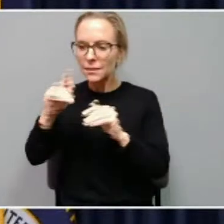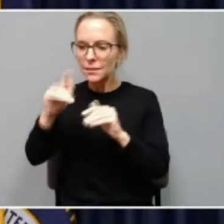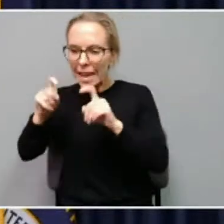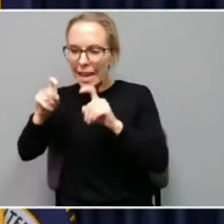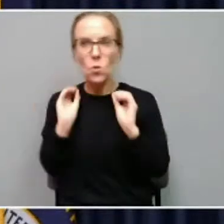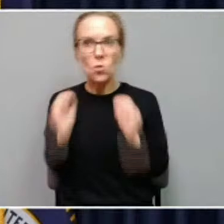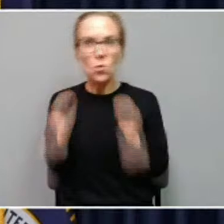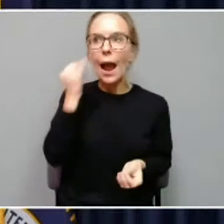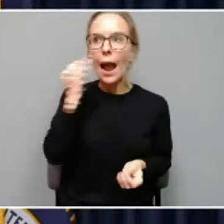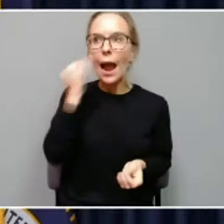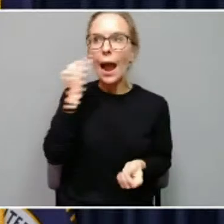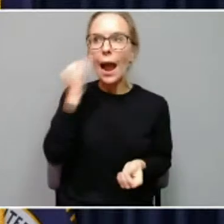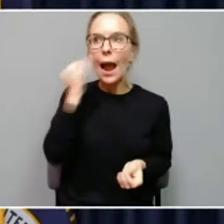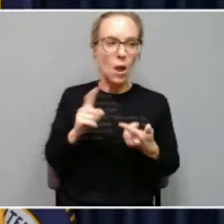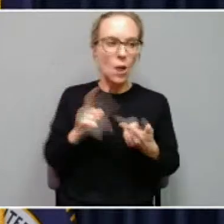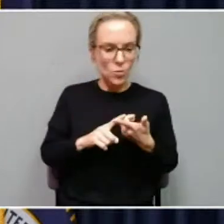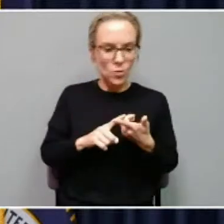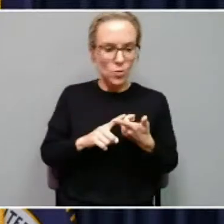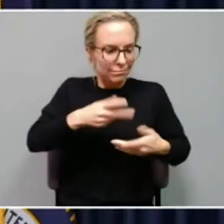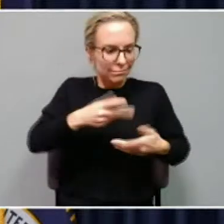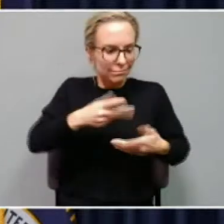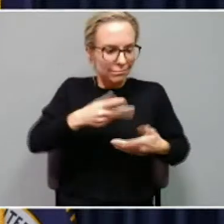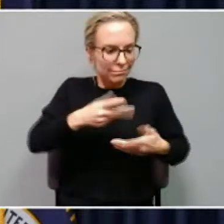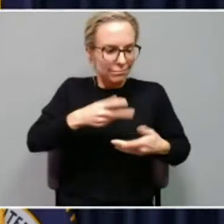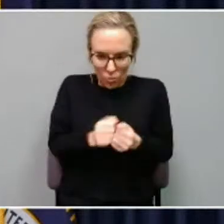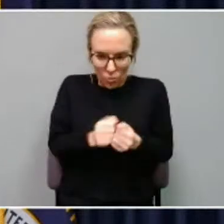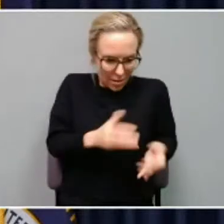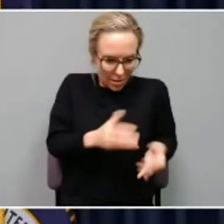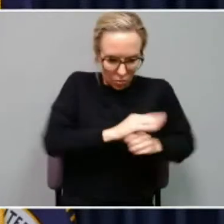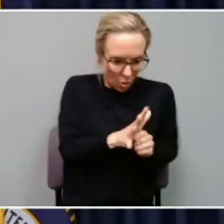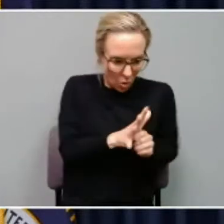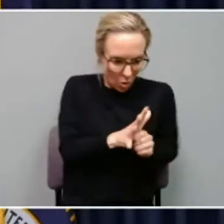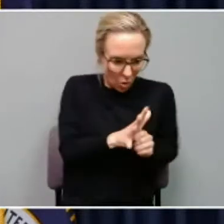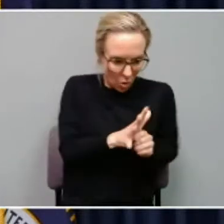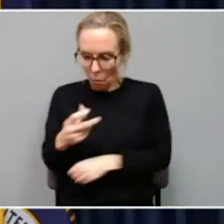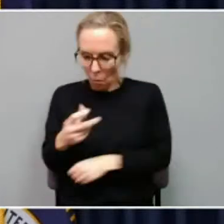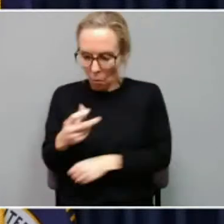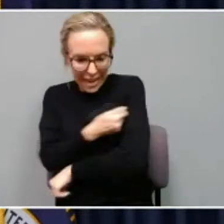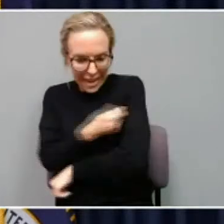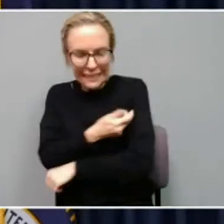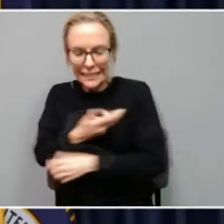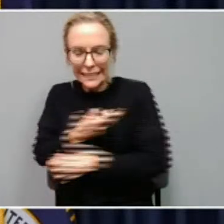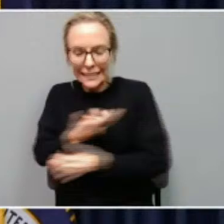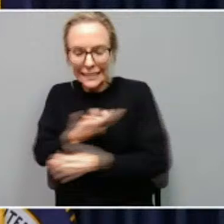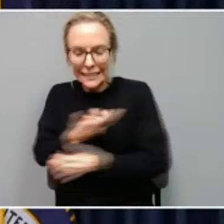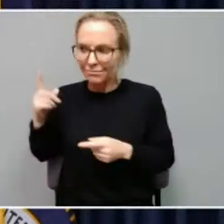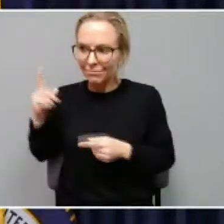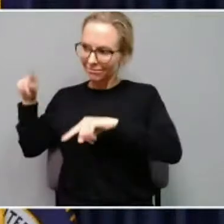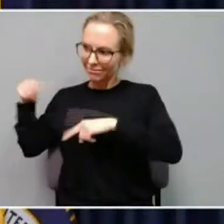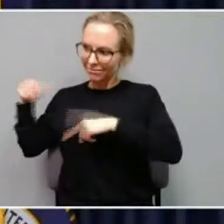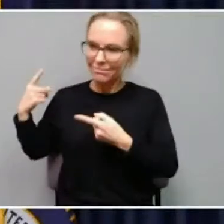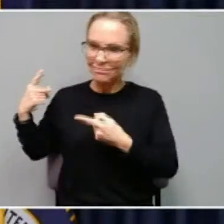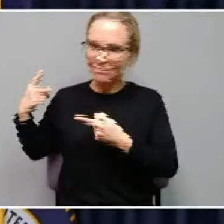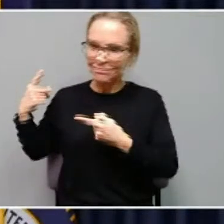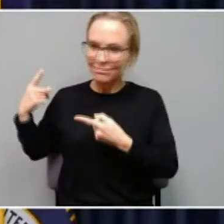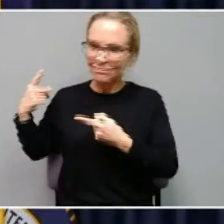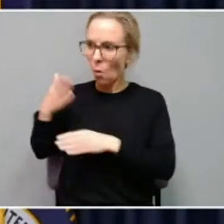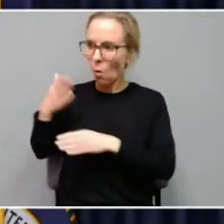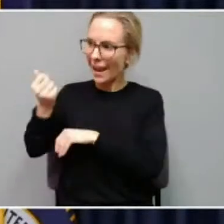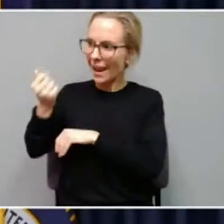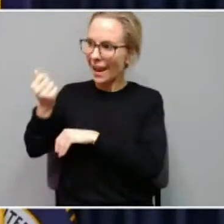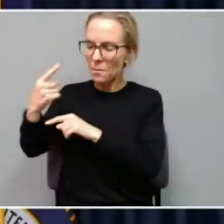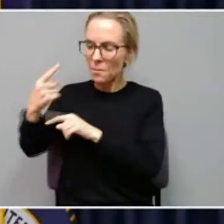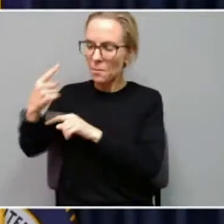how to treat the disease. We had no vaccines. But things have changed since then. We